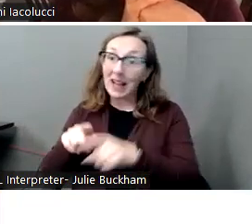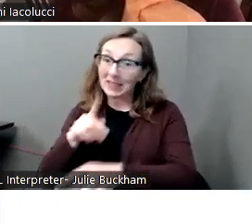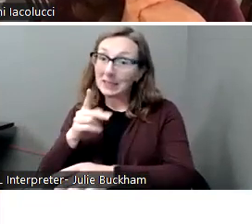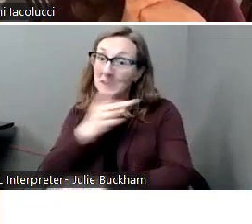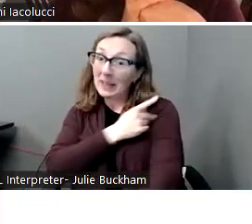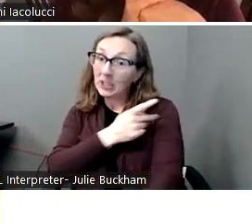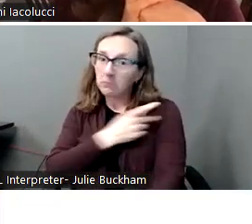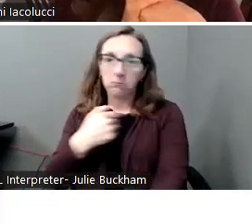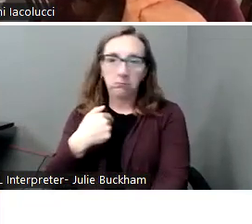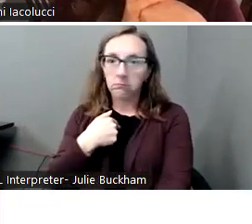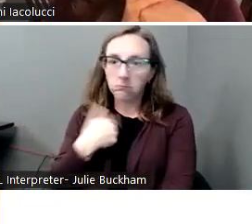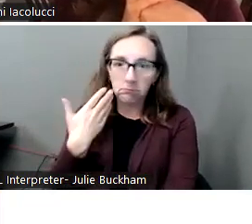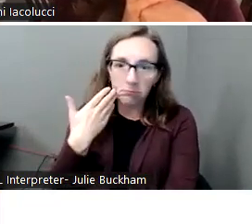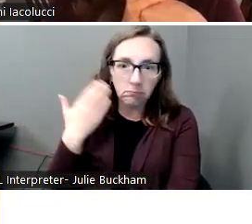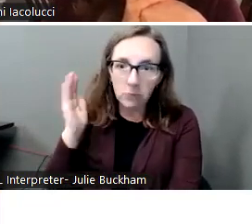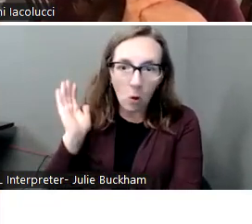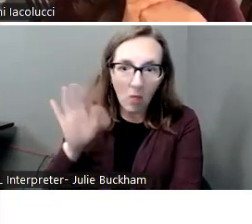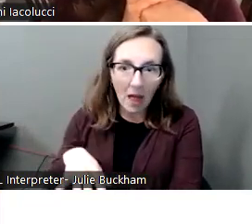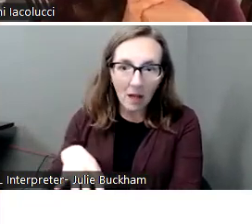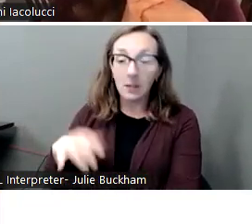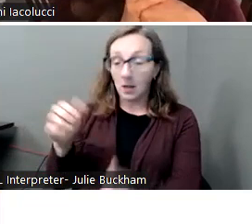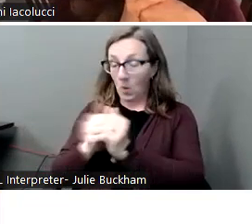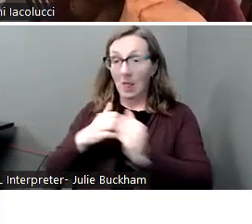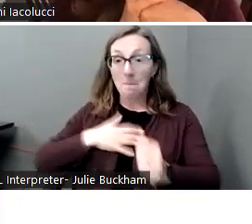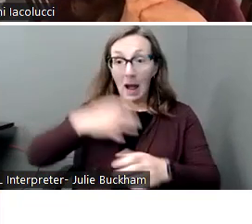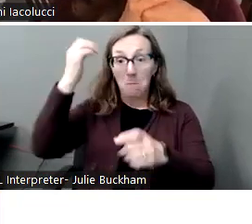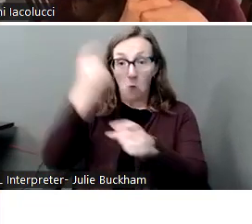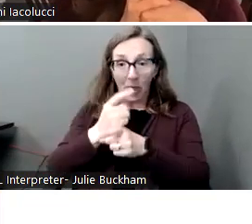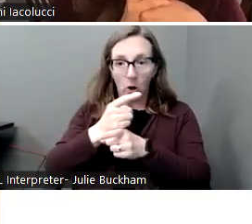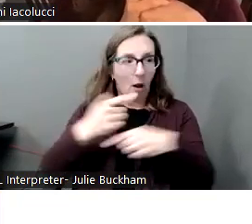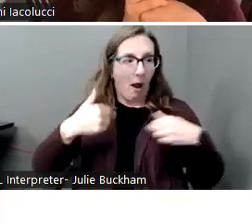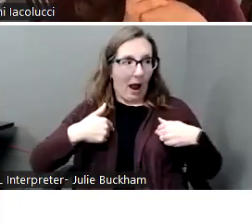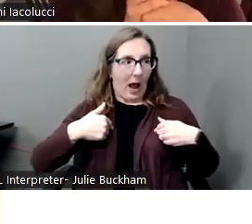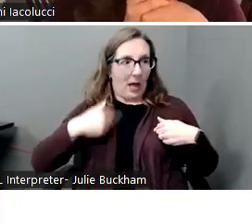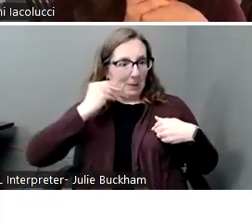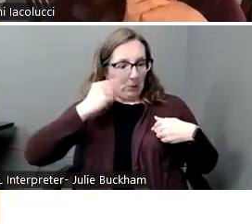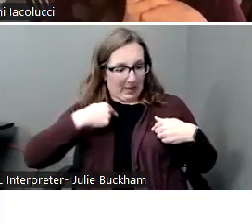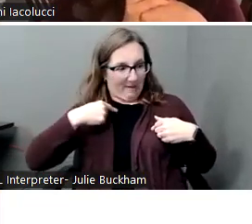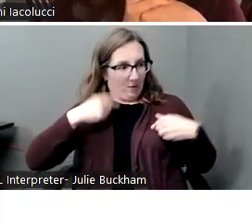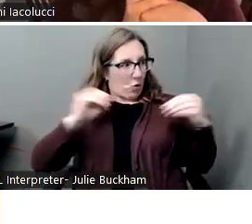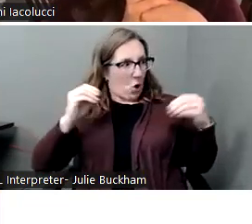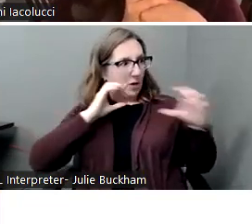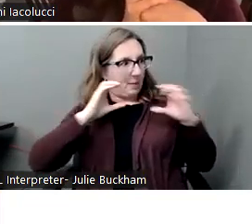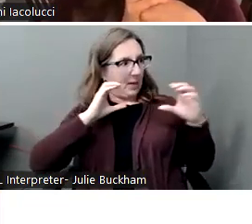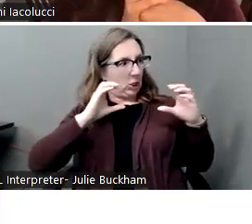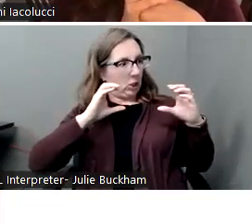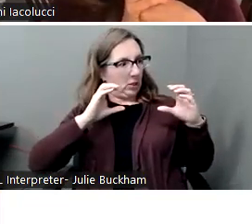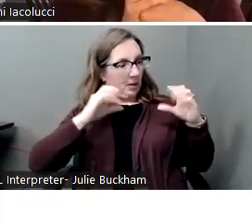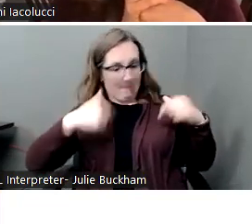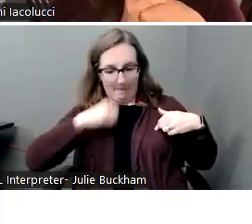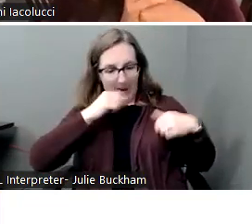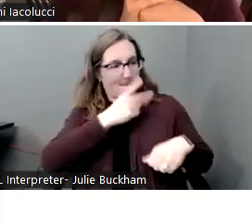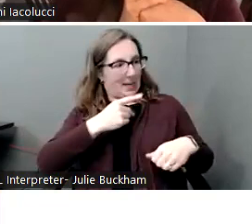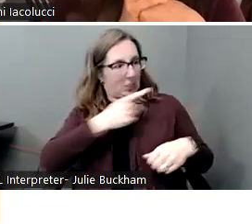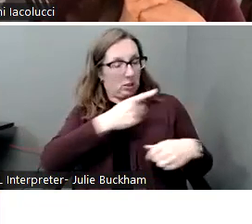when I went through that 2-year experience with my brother. Had I known that it was my right to have communication, I would have